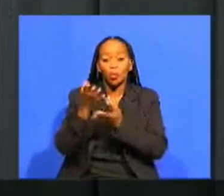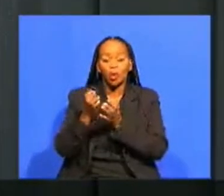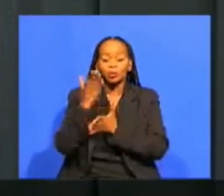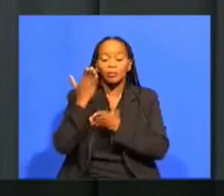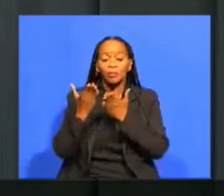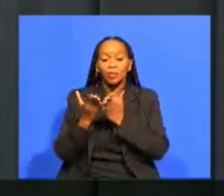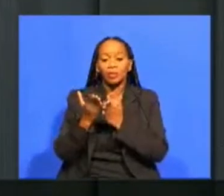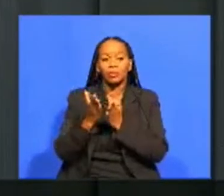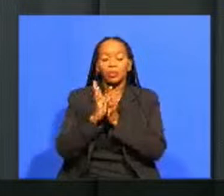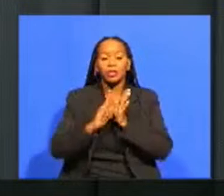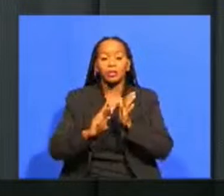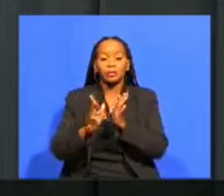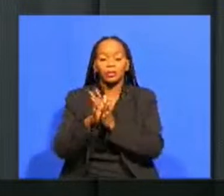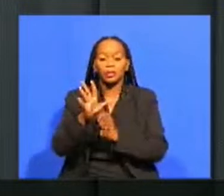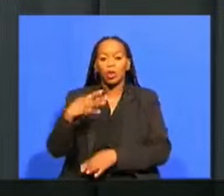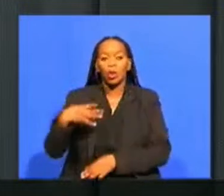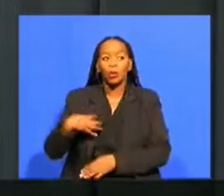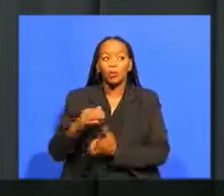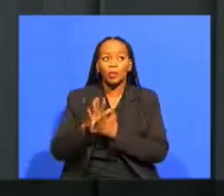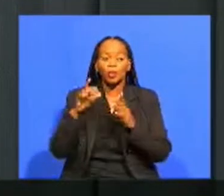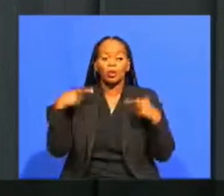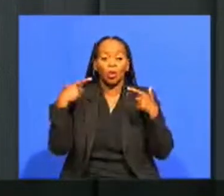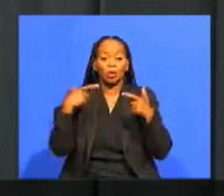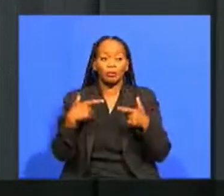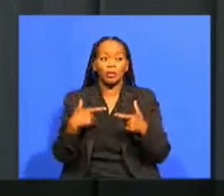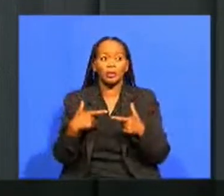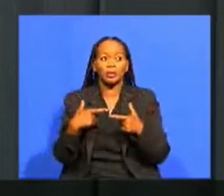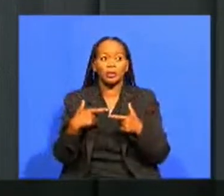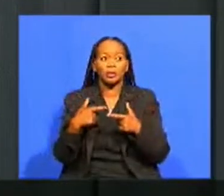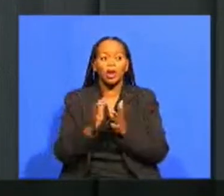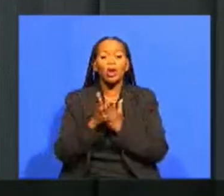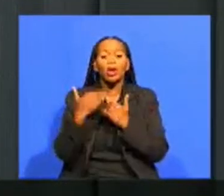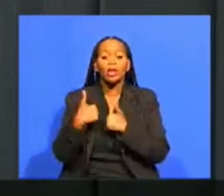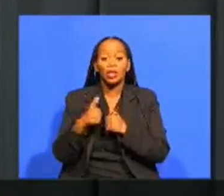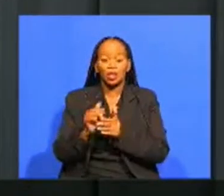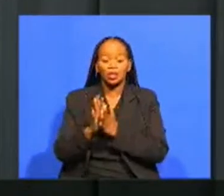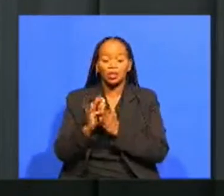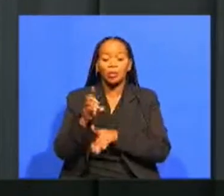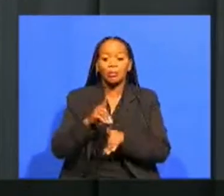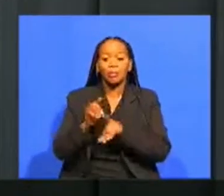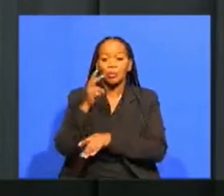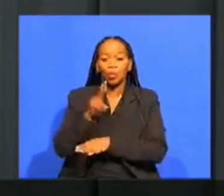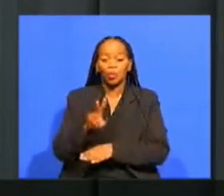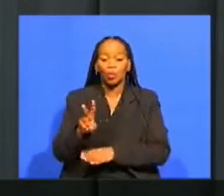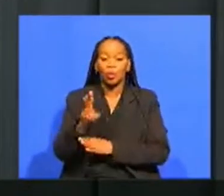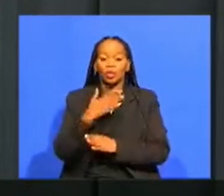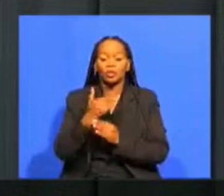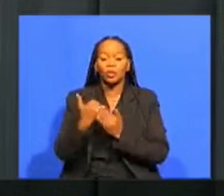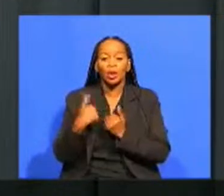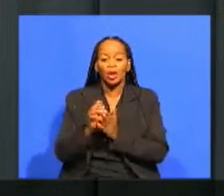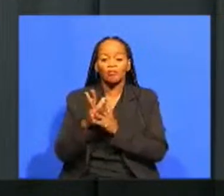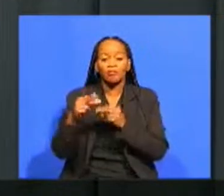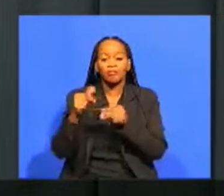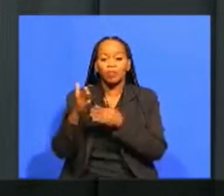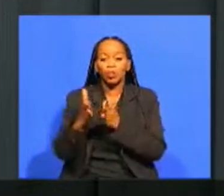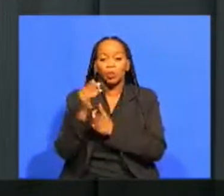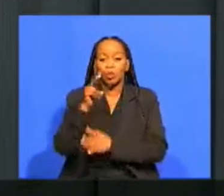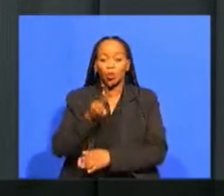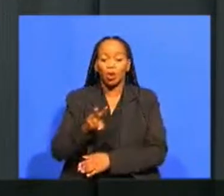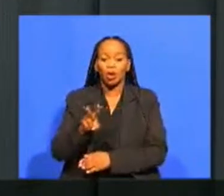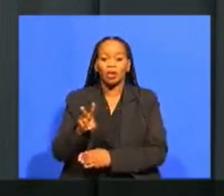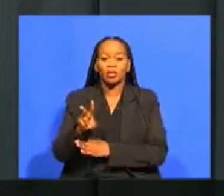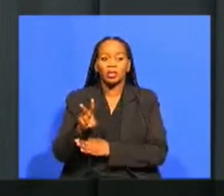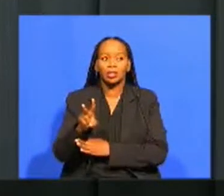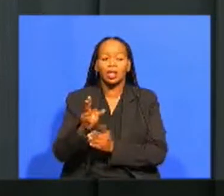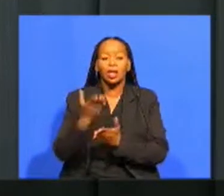the representation of women in our government as well. We are live, and we have stakeholders watching us, and they